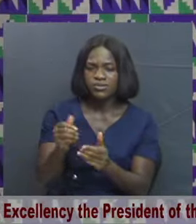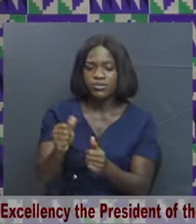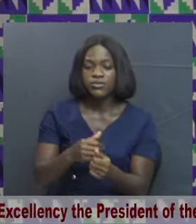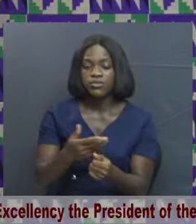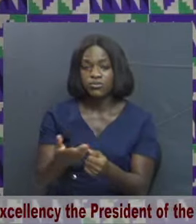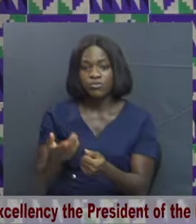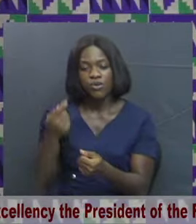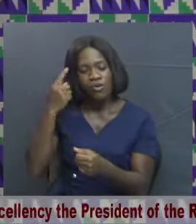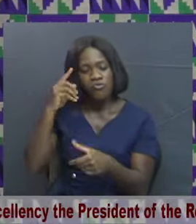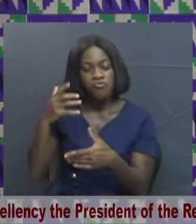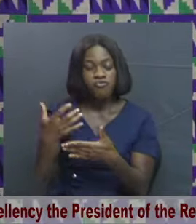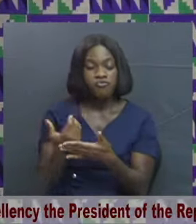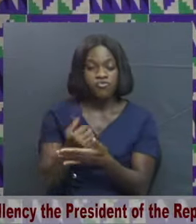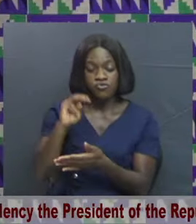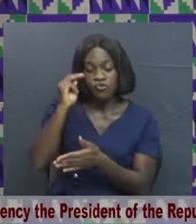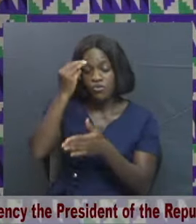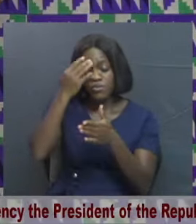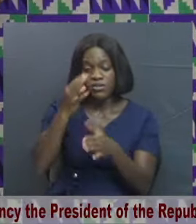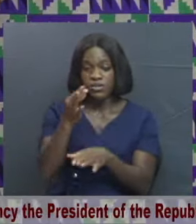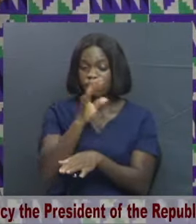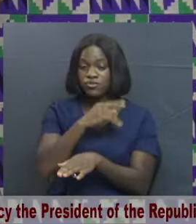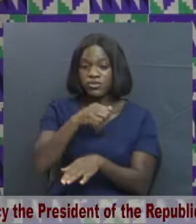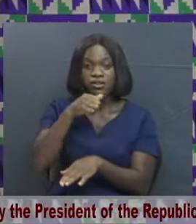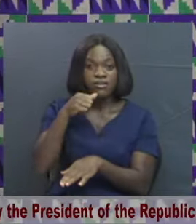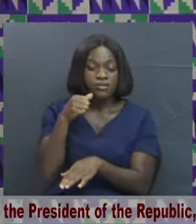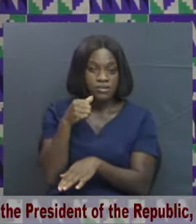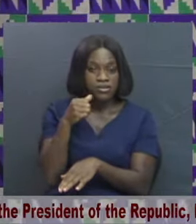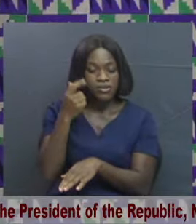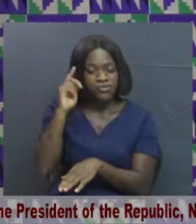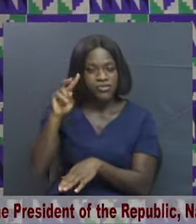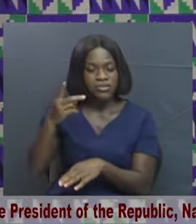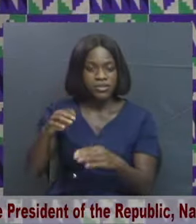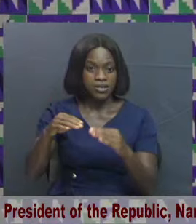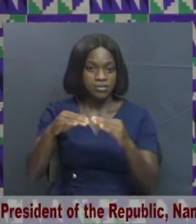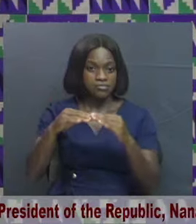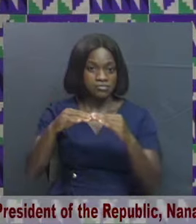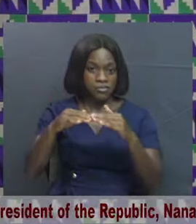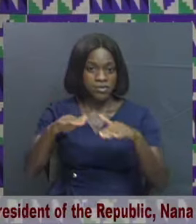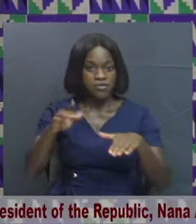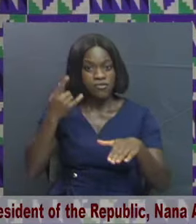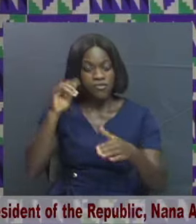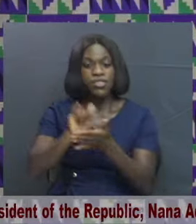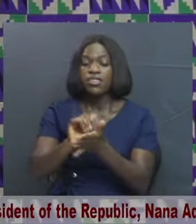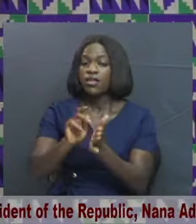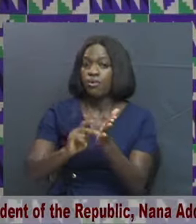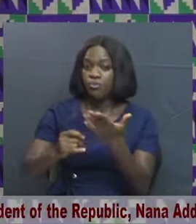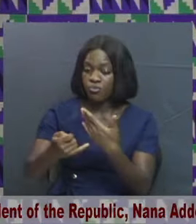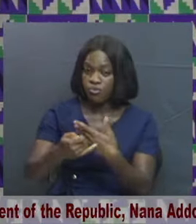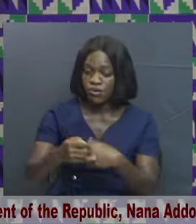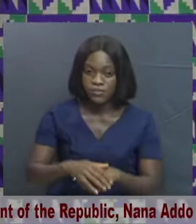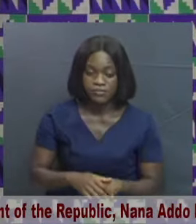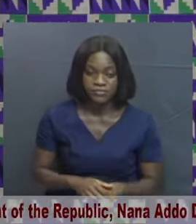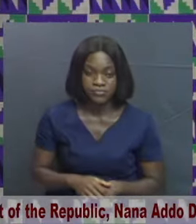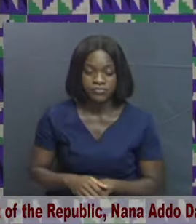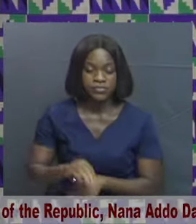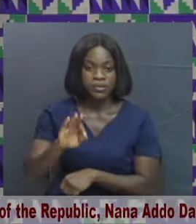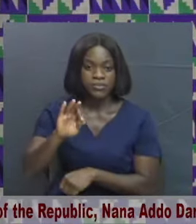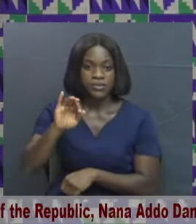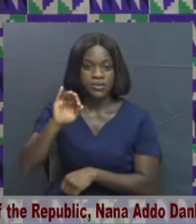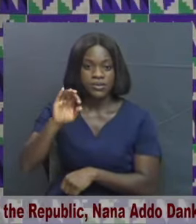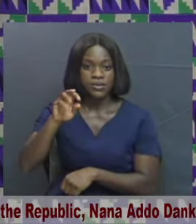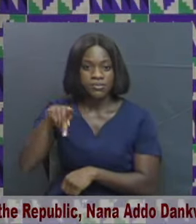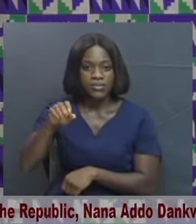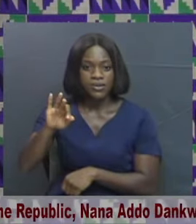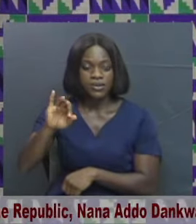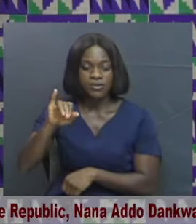Minister for food and agriculture the second phase of the pfj the second phase of the the pfj sets out